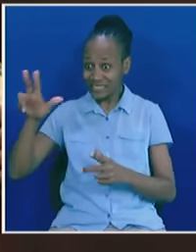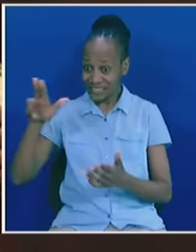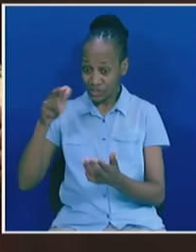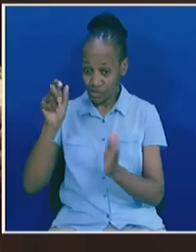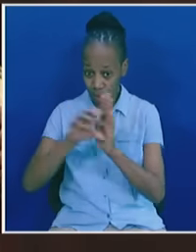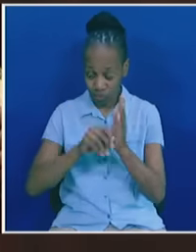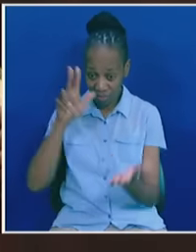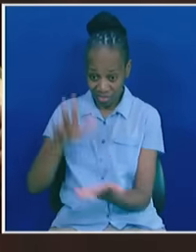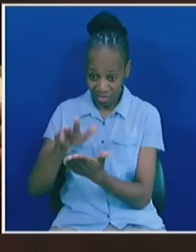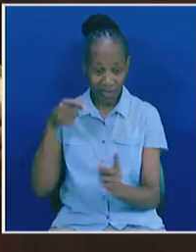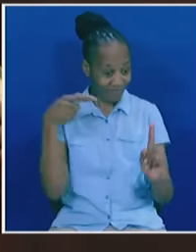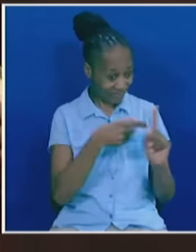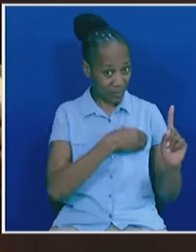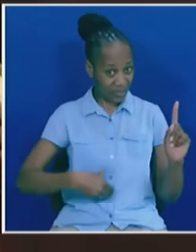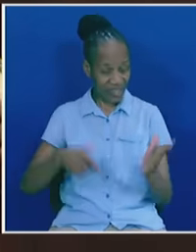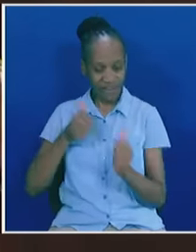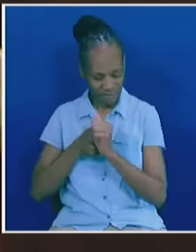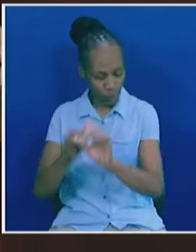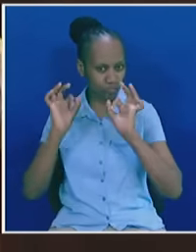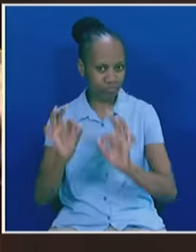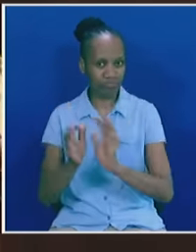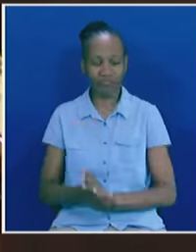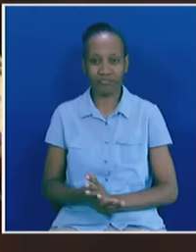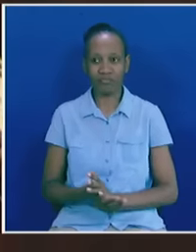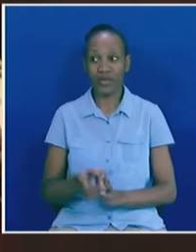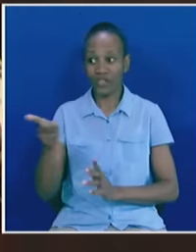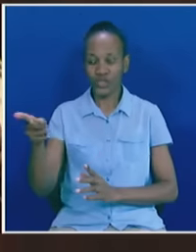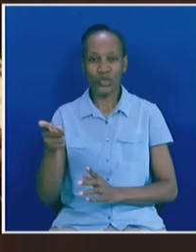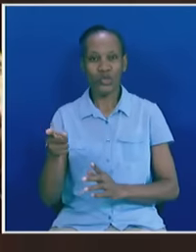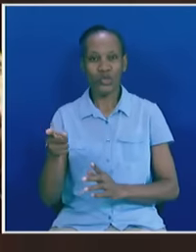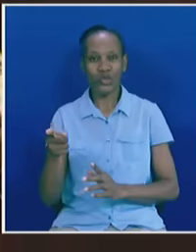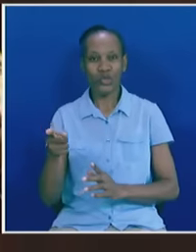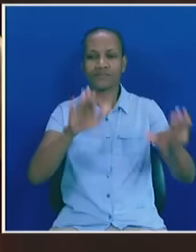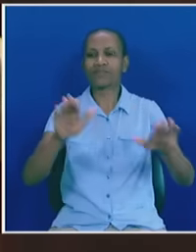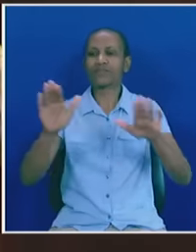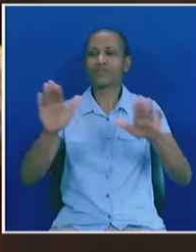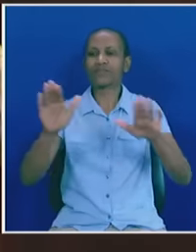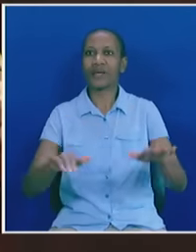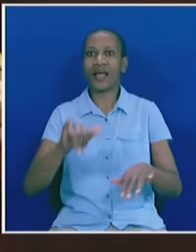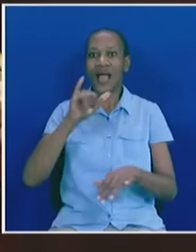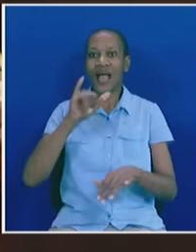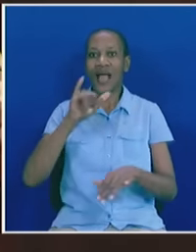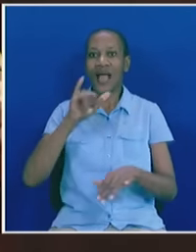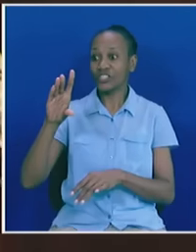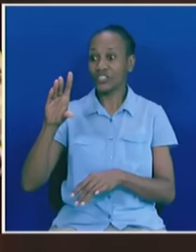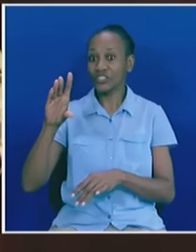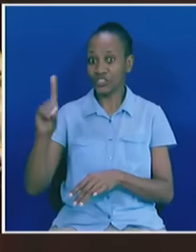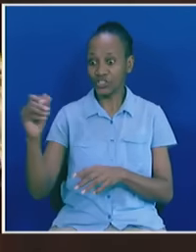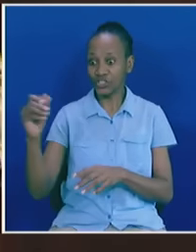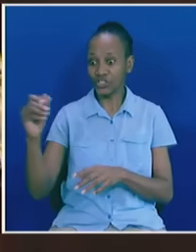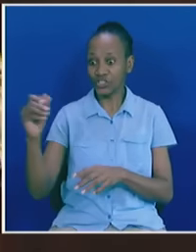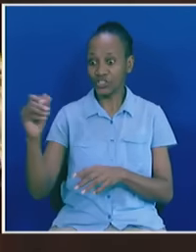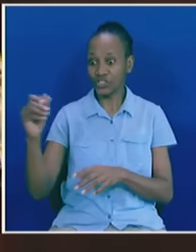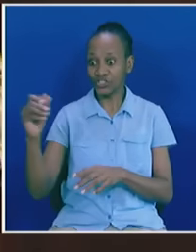You are talking about an IG appointment. Order. You are talking about an IG appointment.